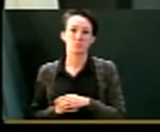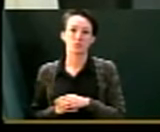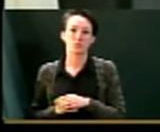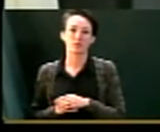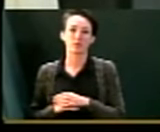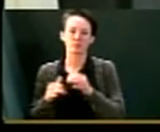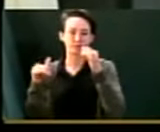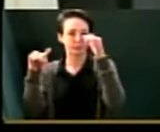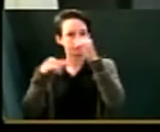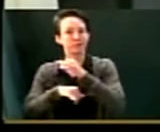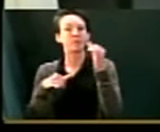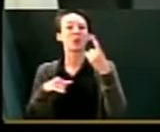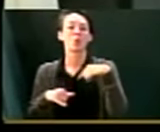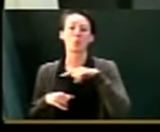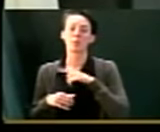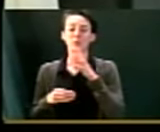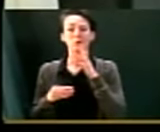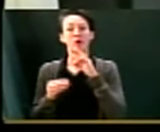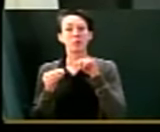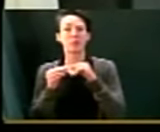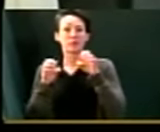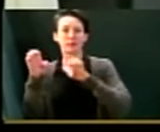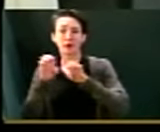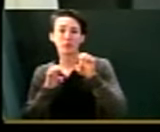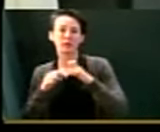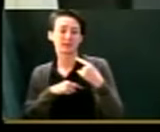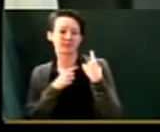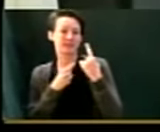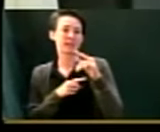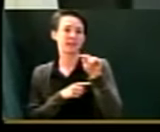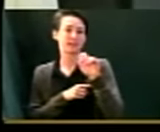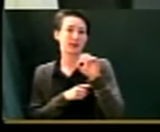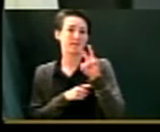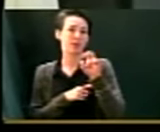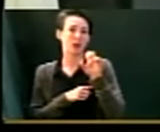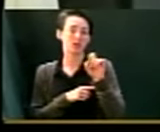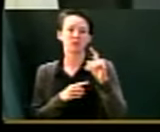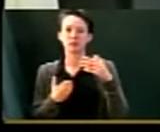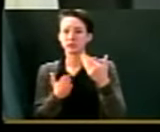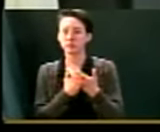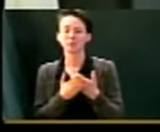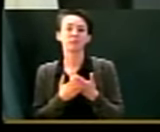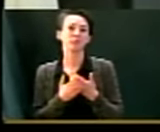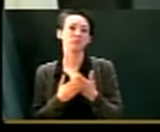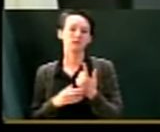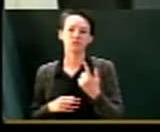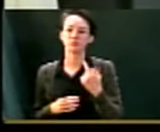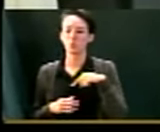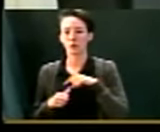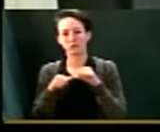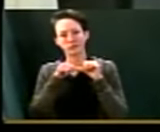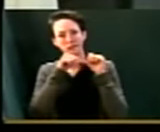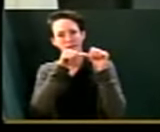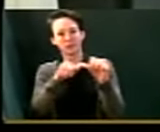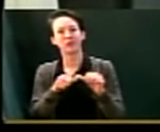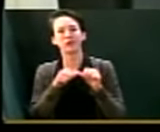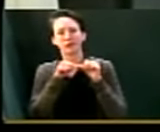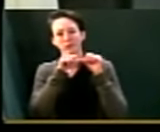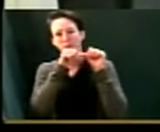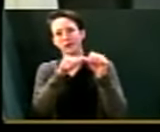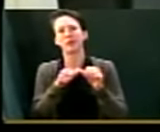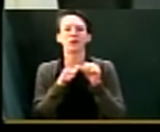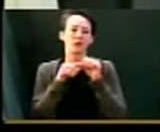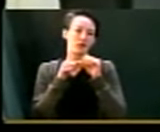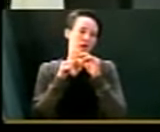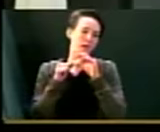evaluations in general since TVAS came in. And we keep railing on it. We